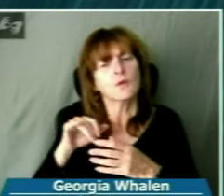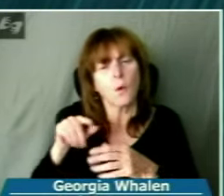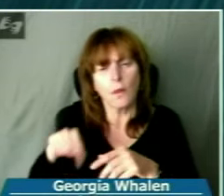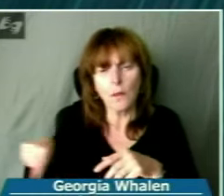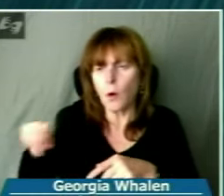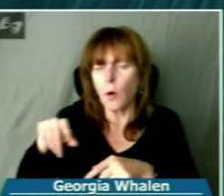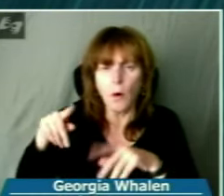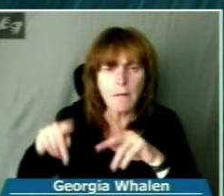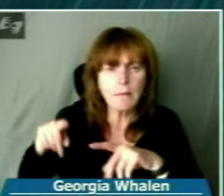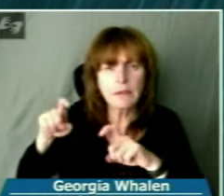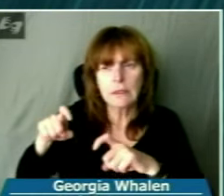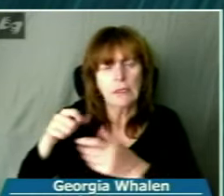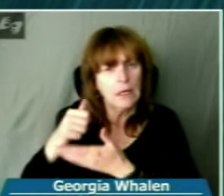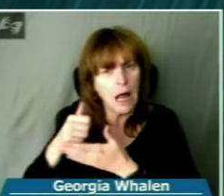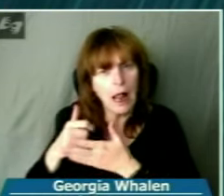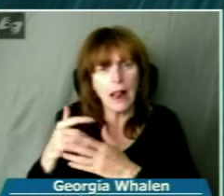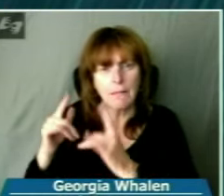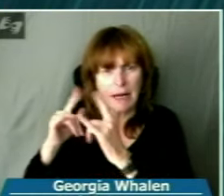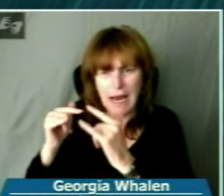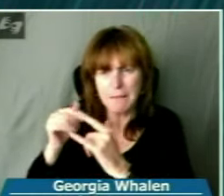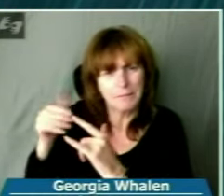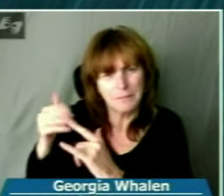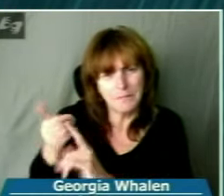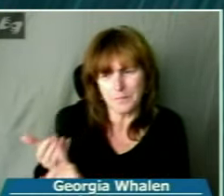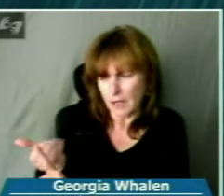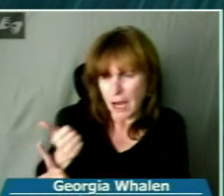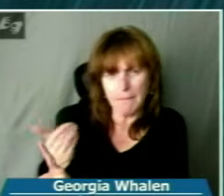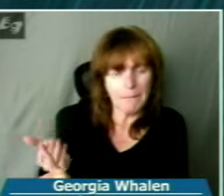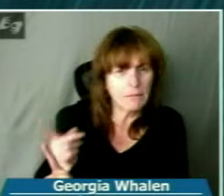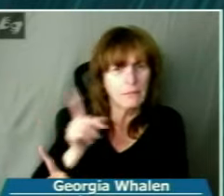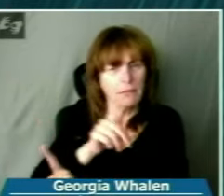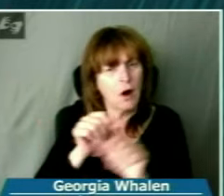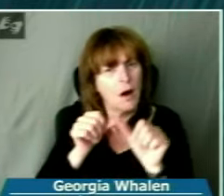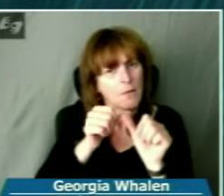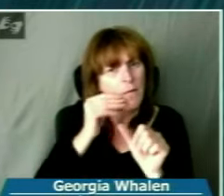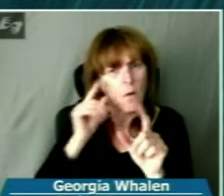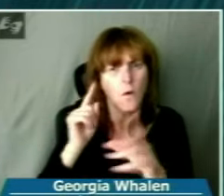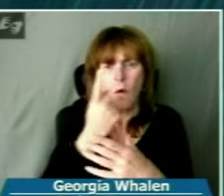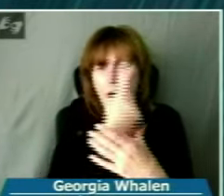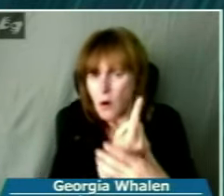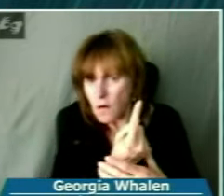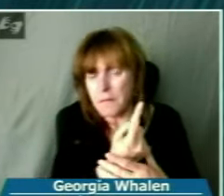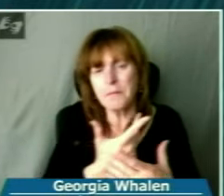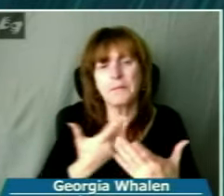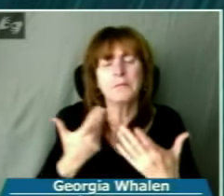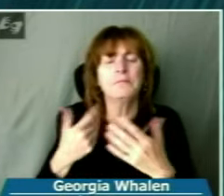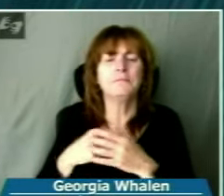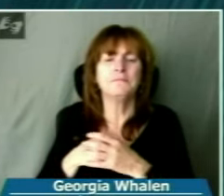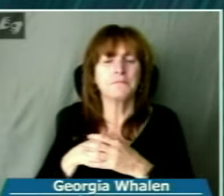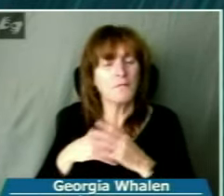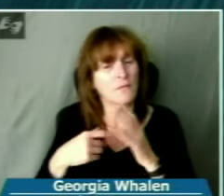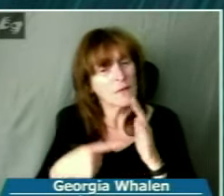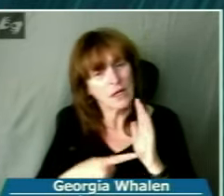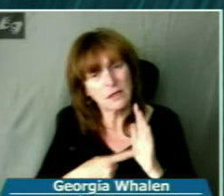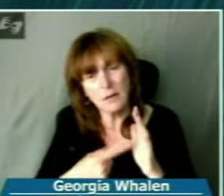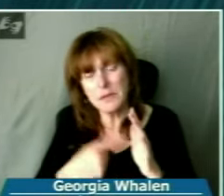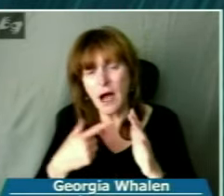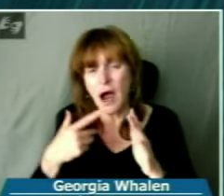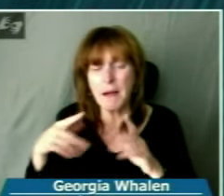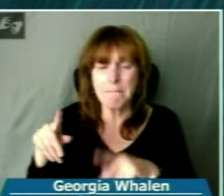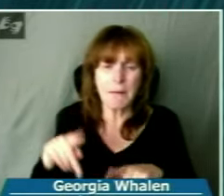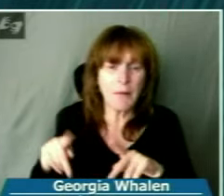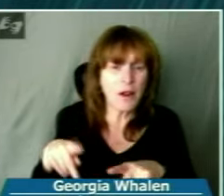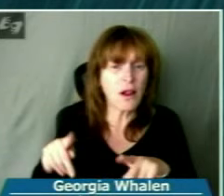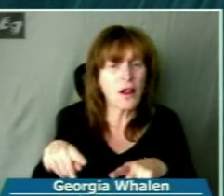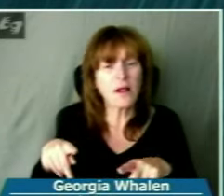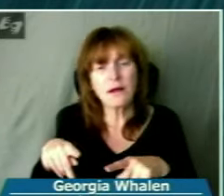the encampments. We know that that's not the best way for folks to live and